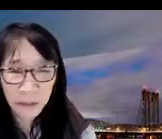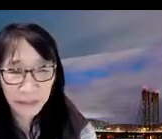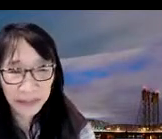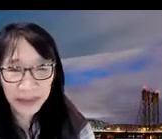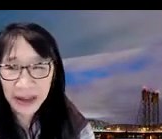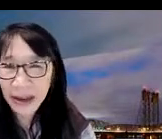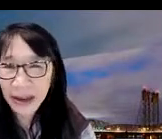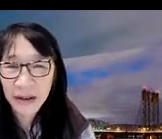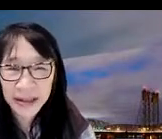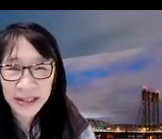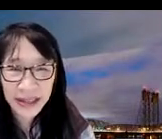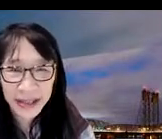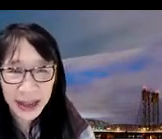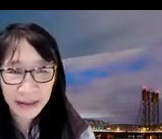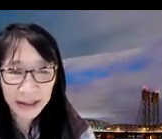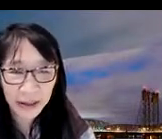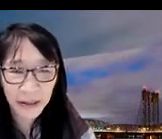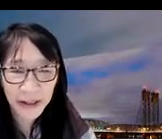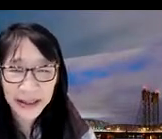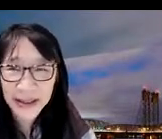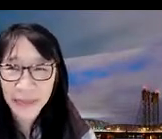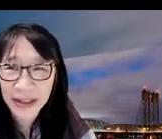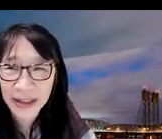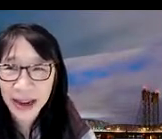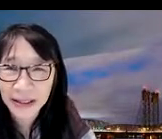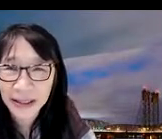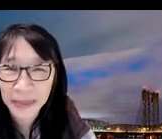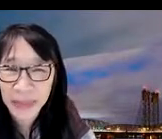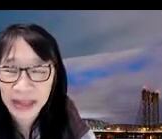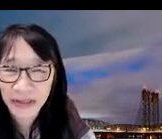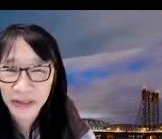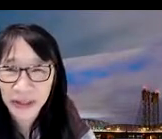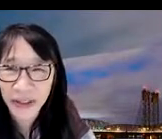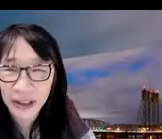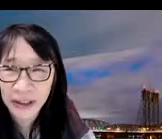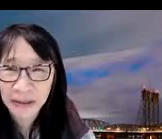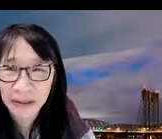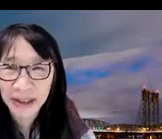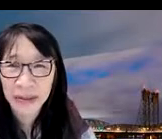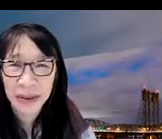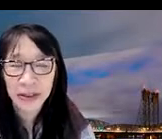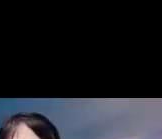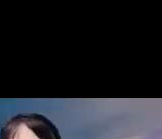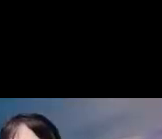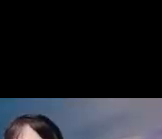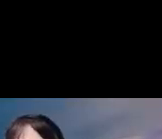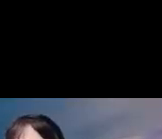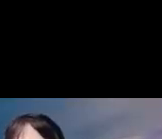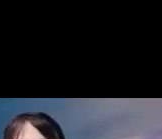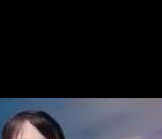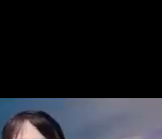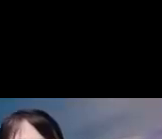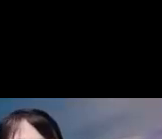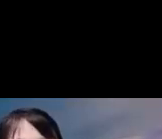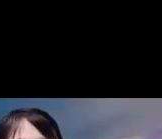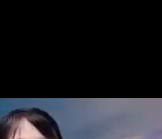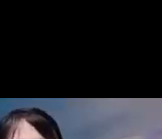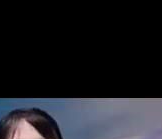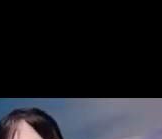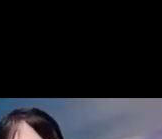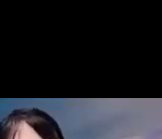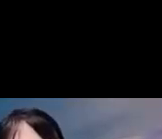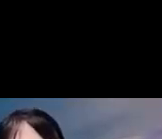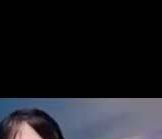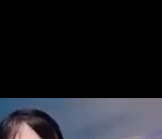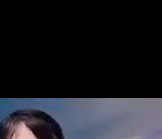So any questions on that? So go find something in your house that's meaningful for you. We'll give you maybe 2 minutes, just whatever's handy.